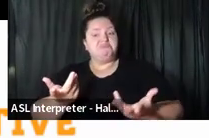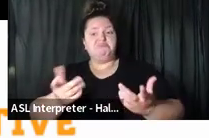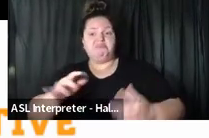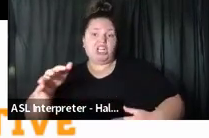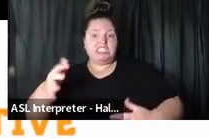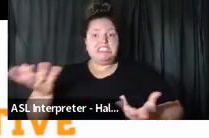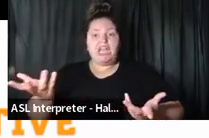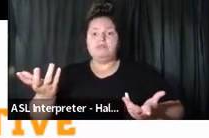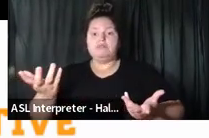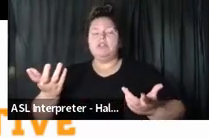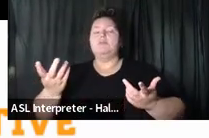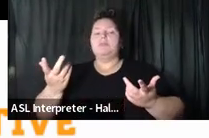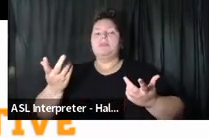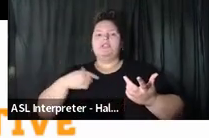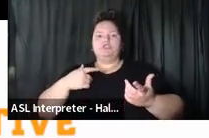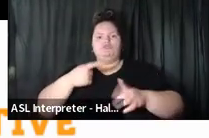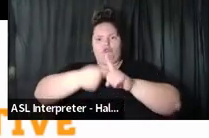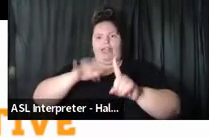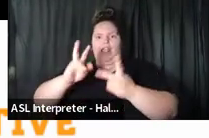equipment that you would need for mobility.